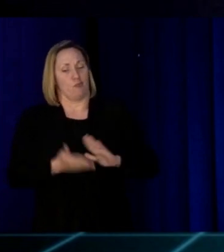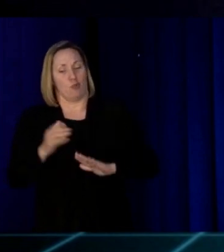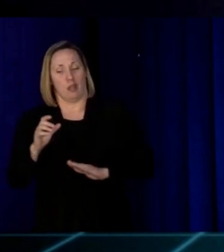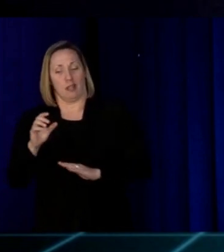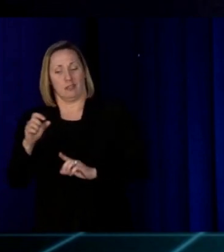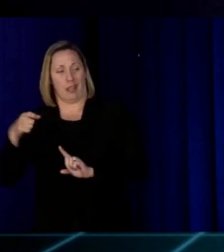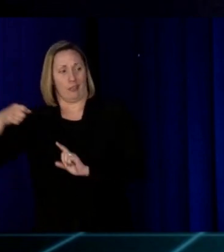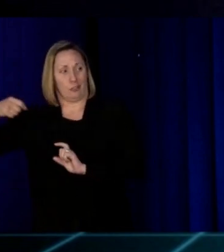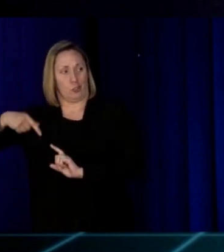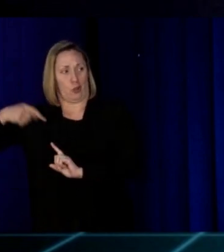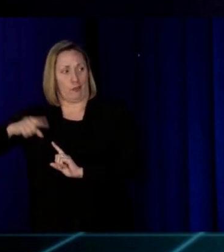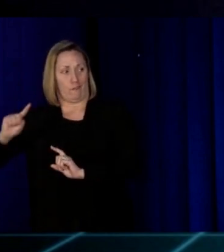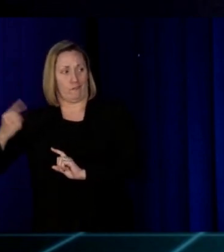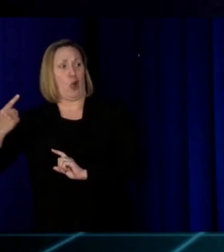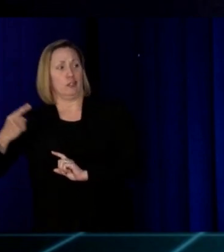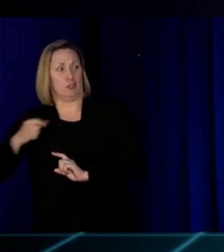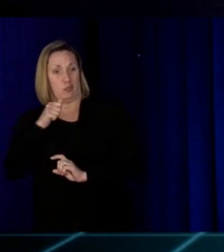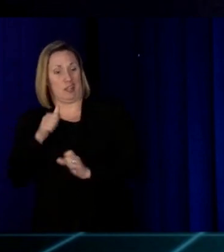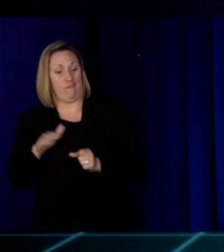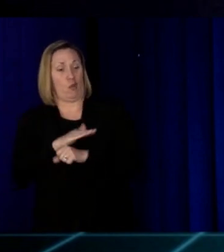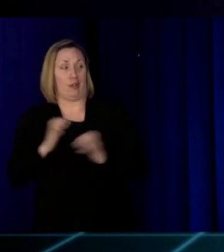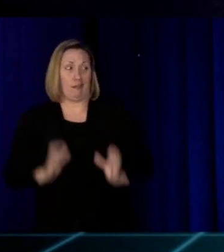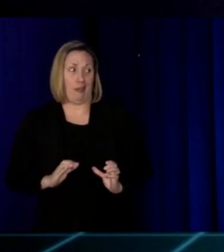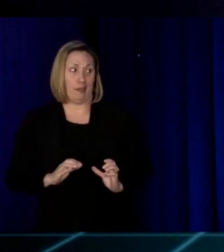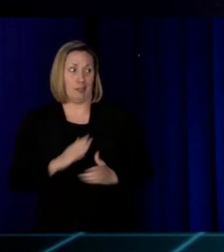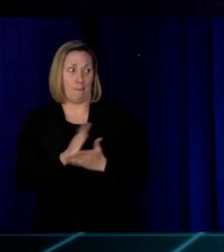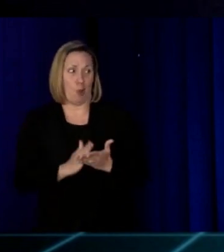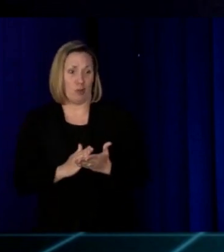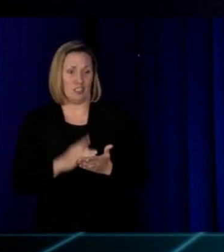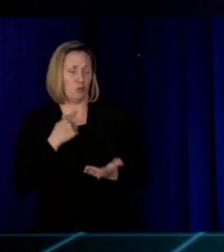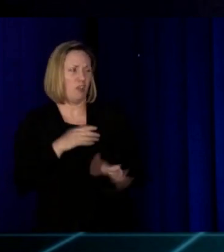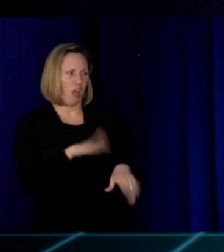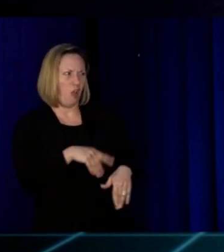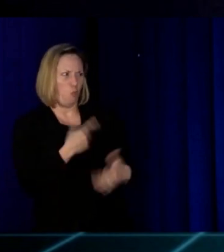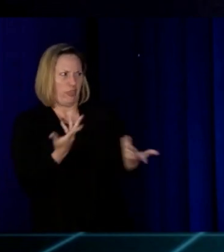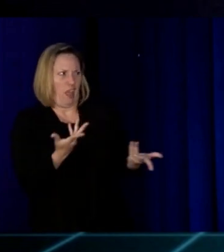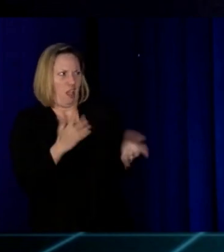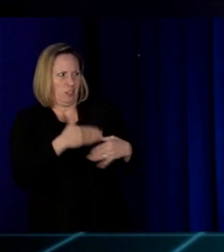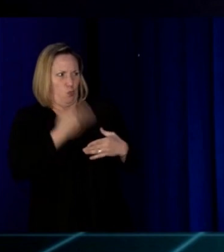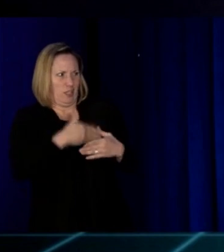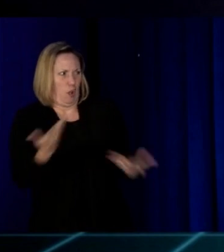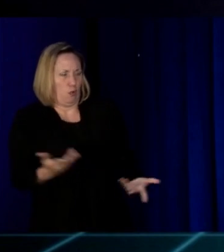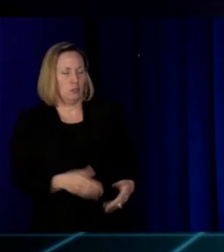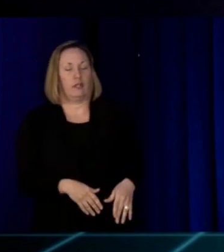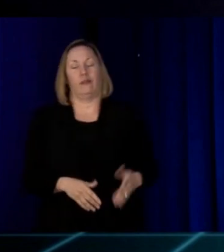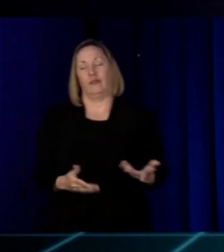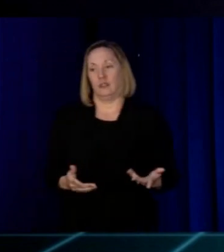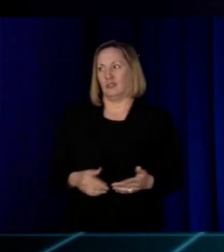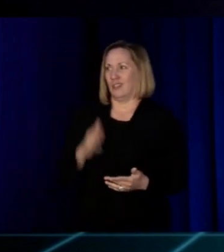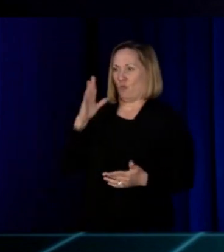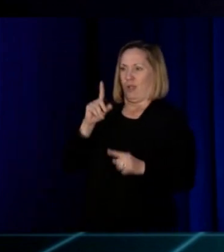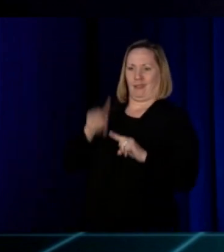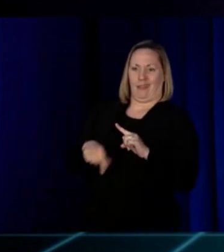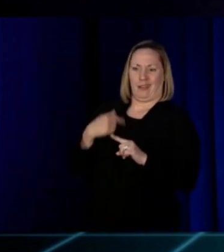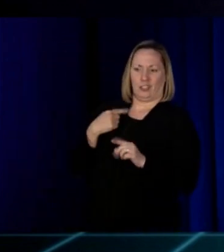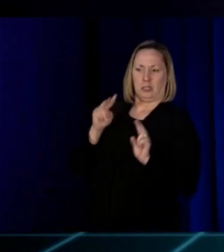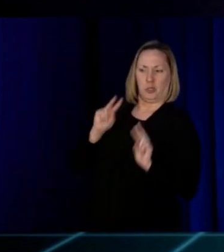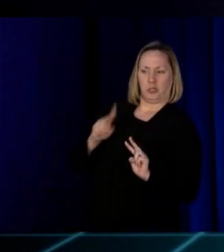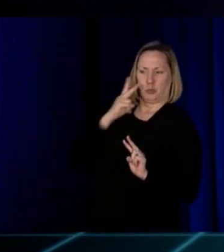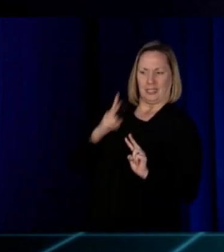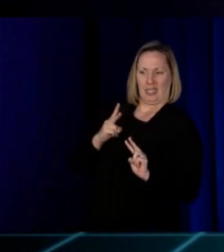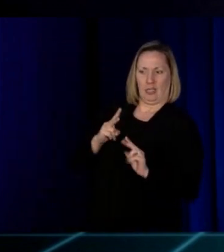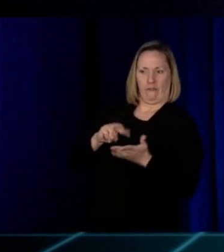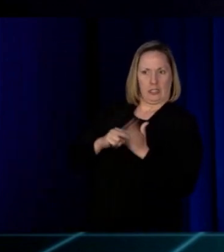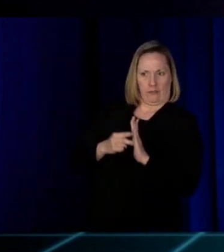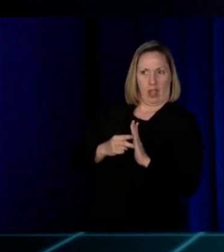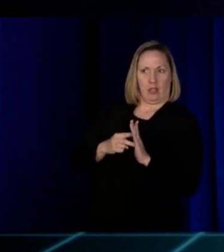it's not fully a client component. So it's going to yell and be like, what the hell is a window? So. Why can't I just check to see if it's defined and then